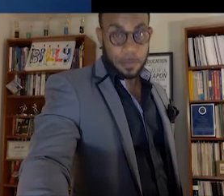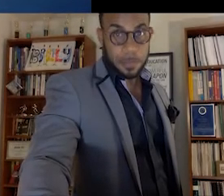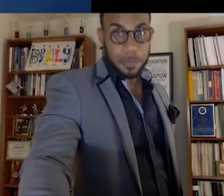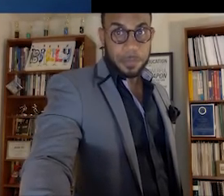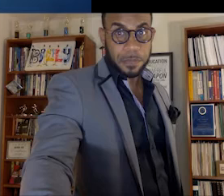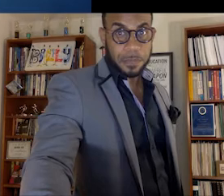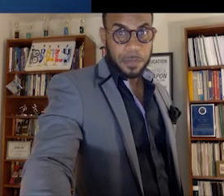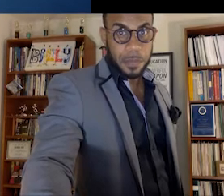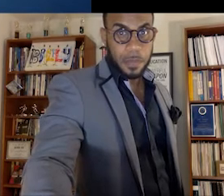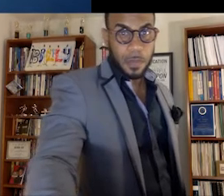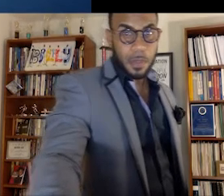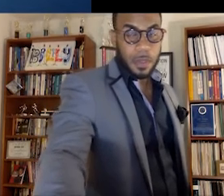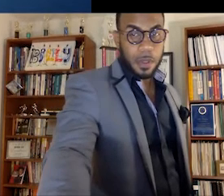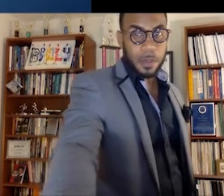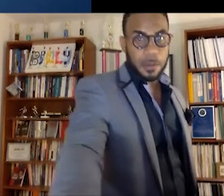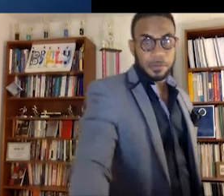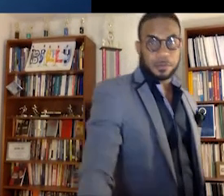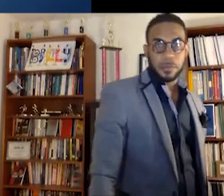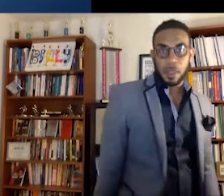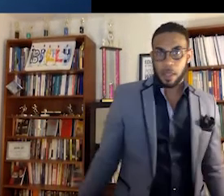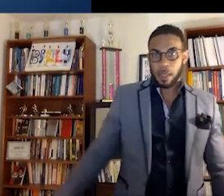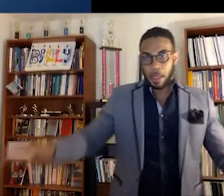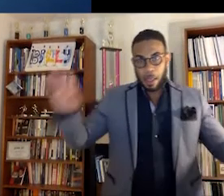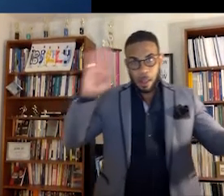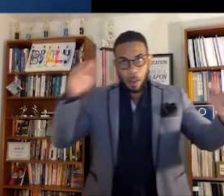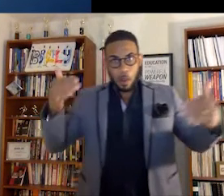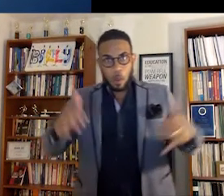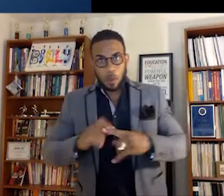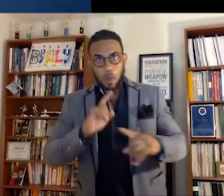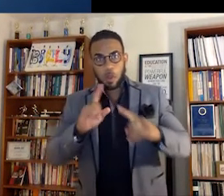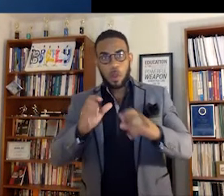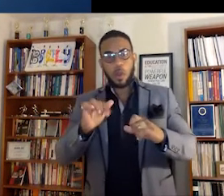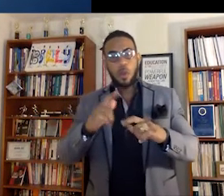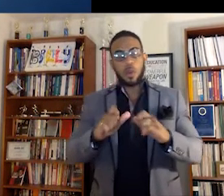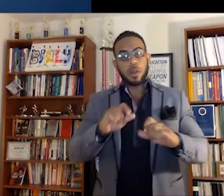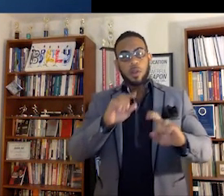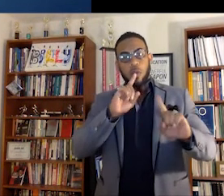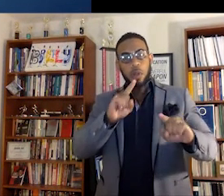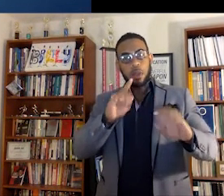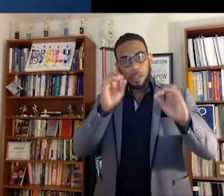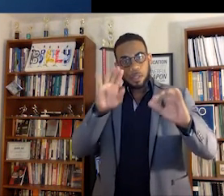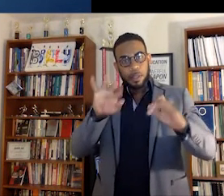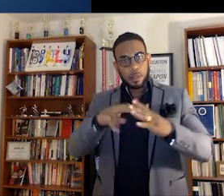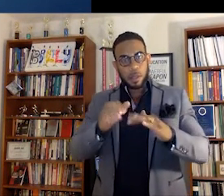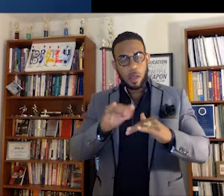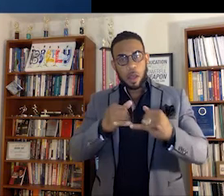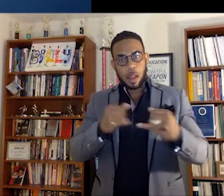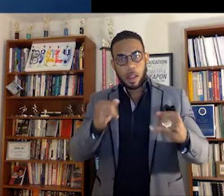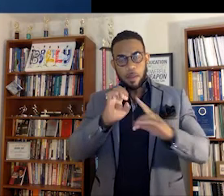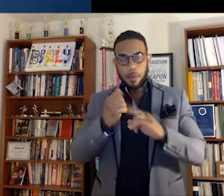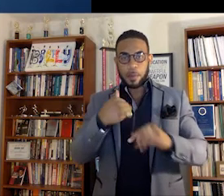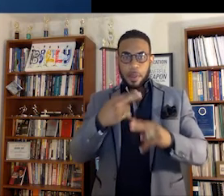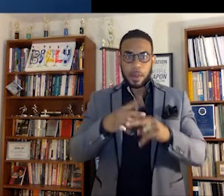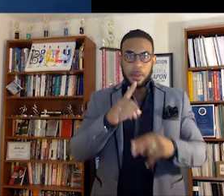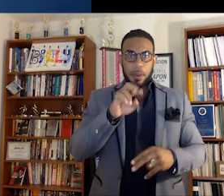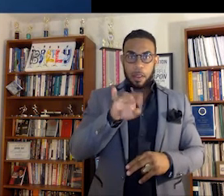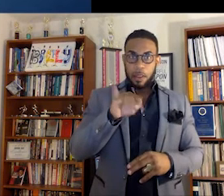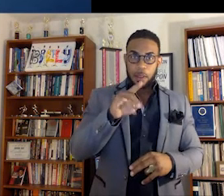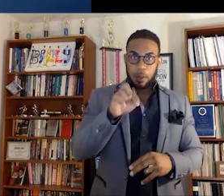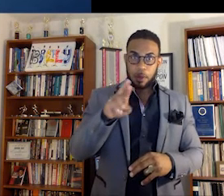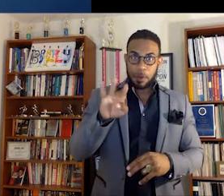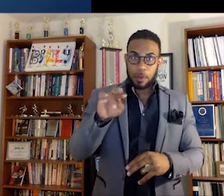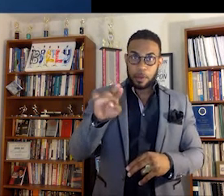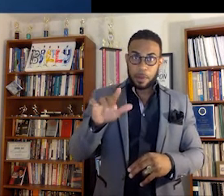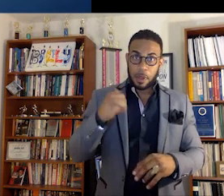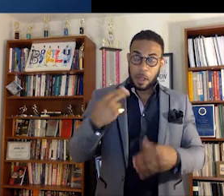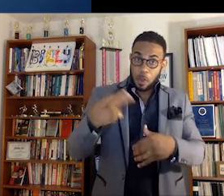Hello, and welcome to our talk on what does culturally responsive teaching mean in an online environment. My name is Dr. Jennifer Banks, and